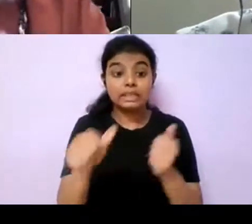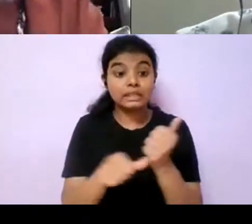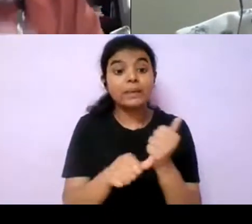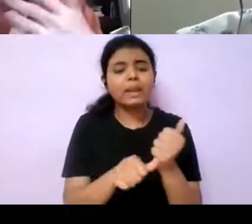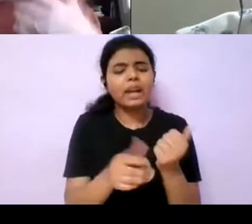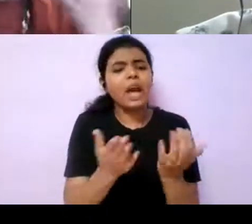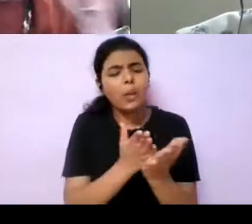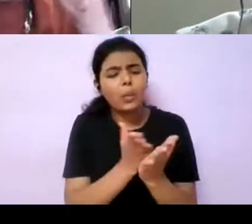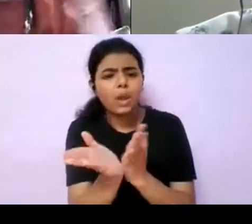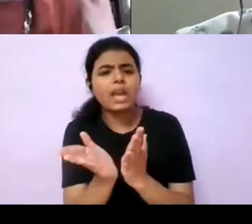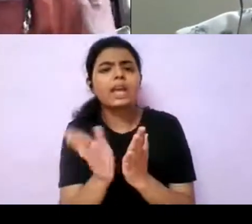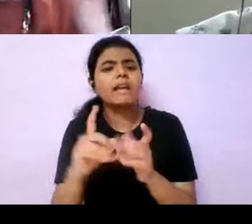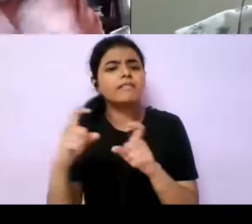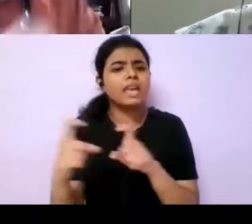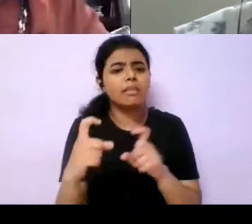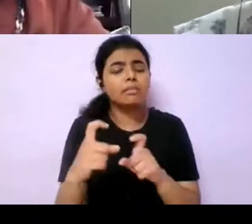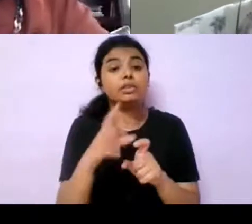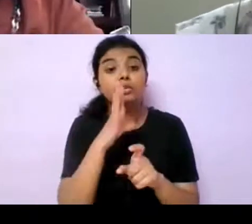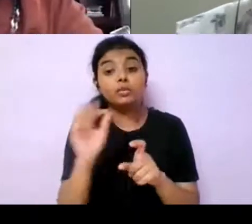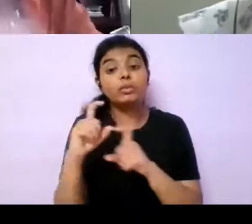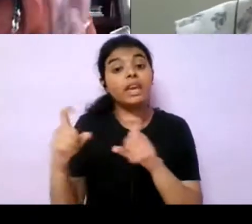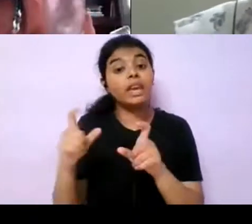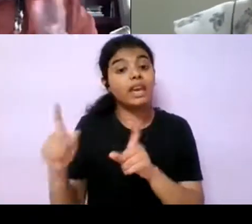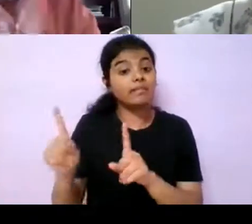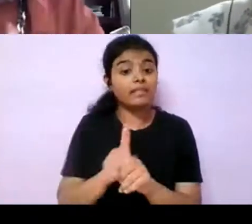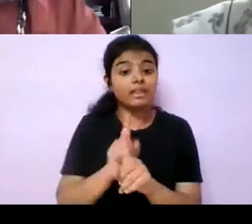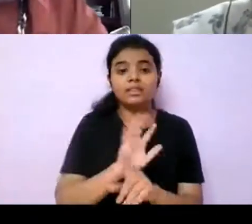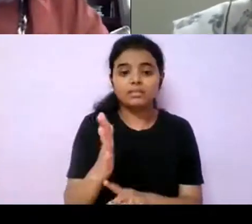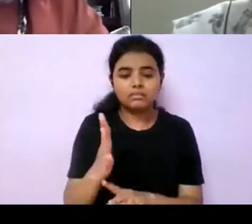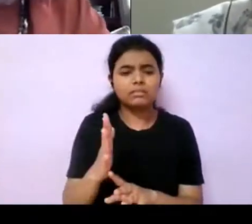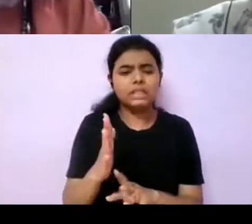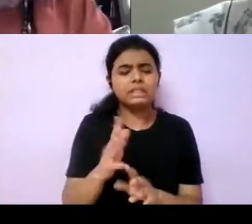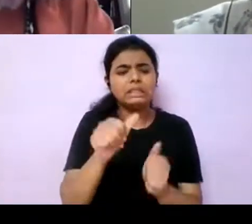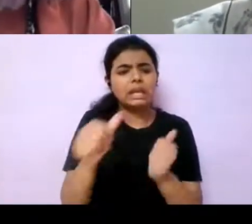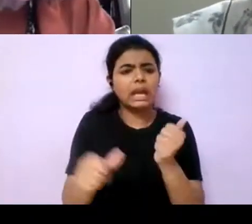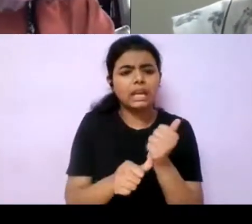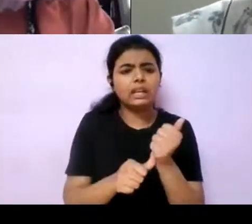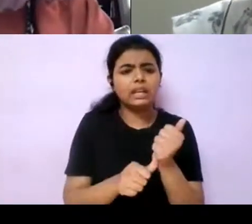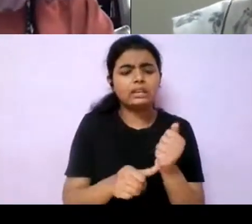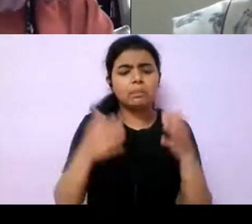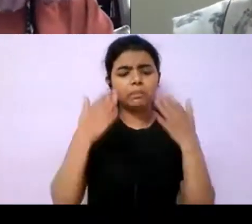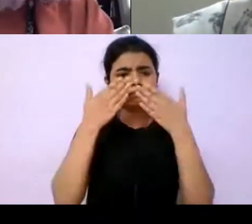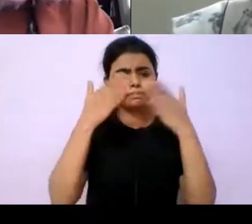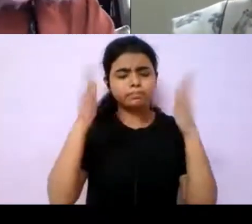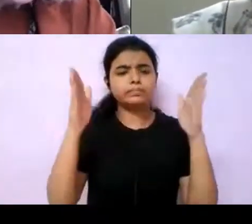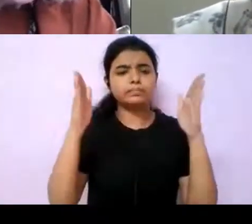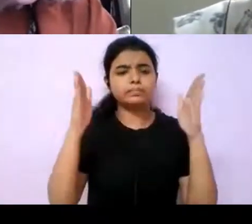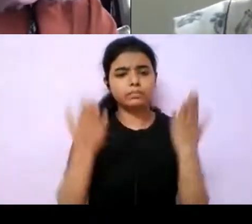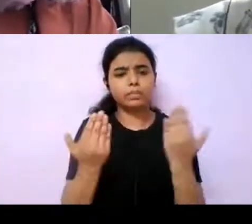because I don't think of caregiving in this narrow sense. I